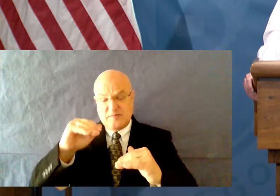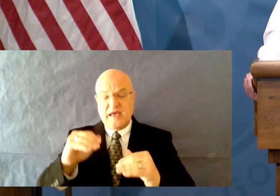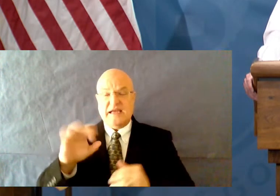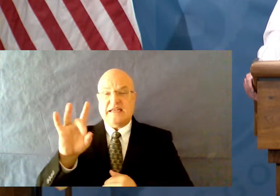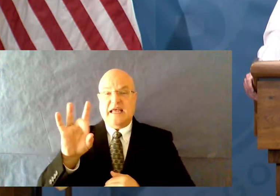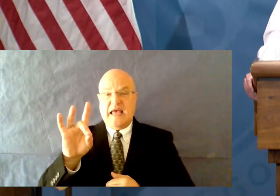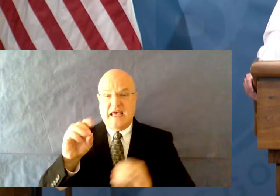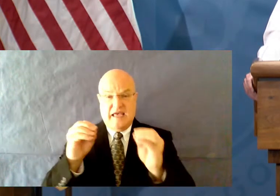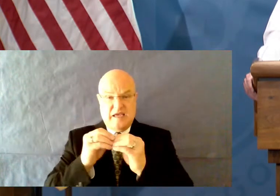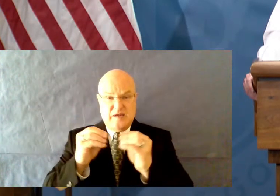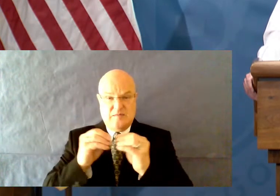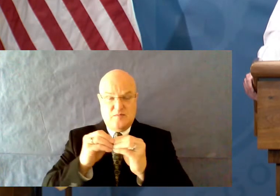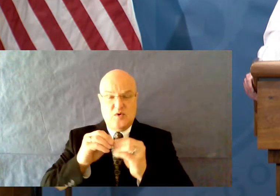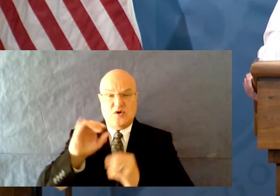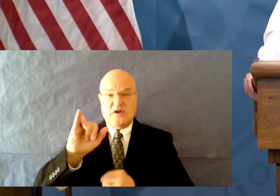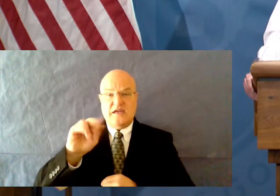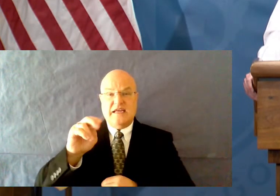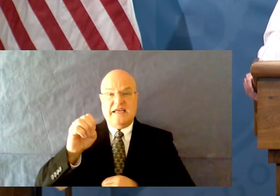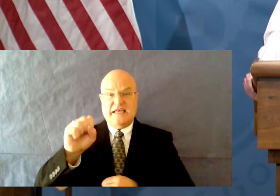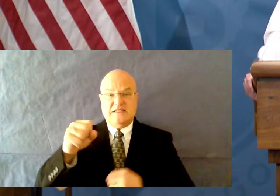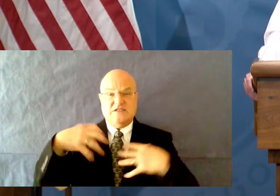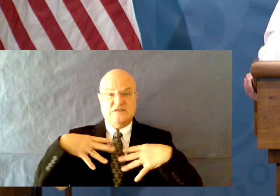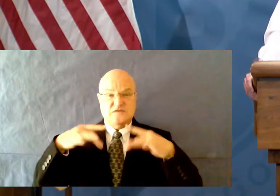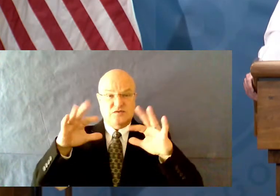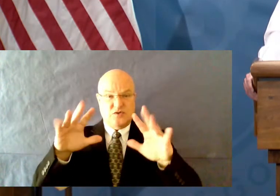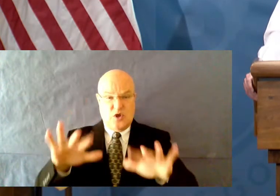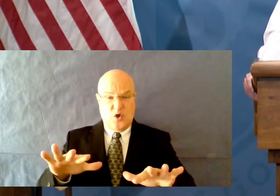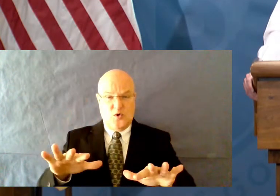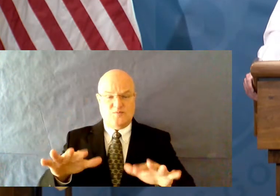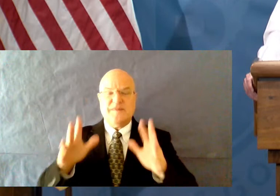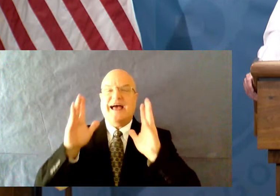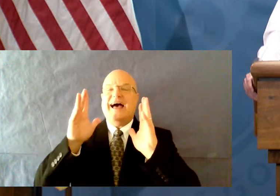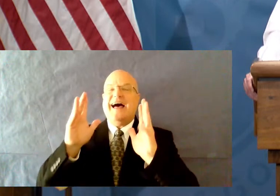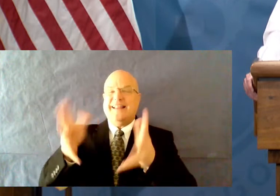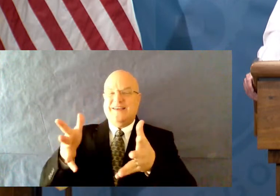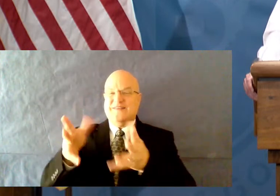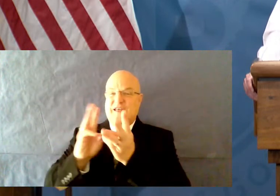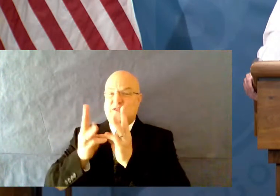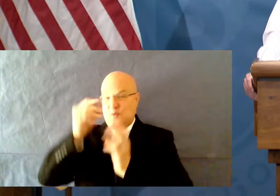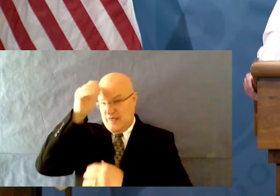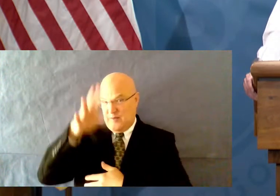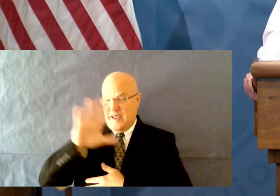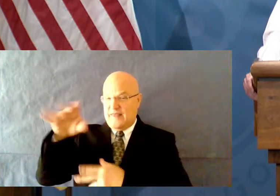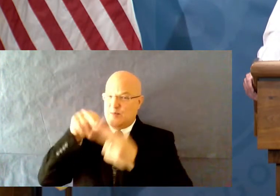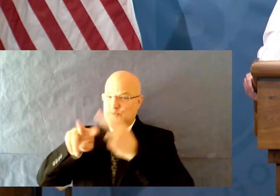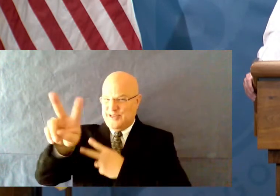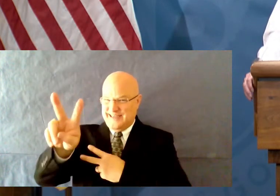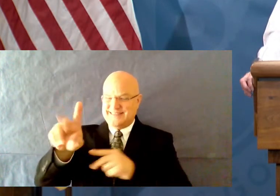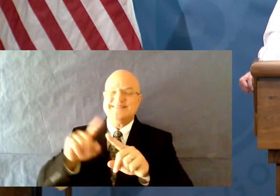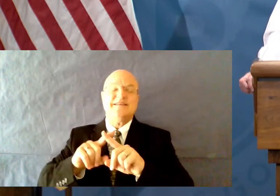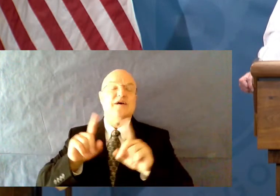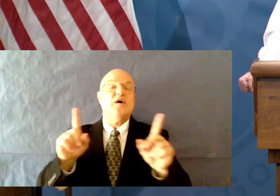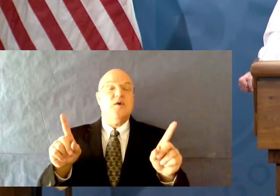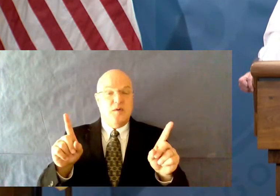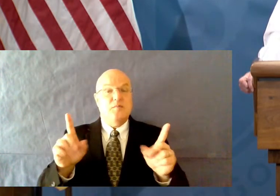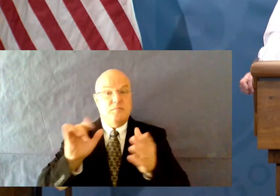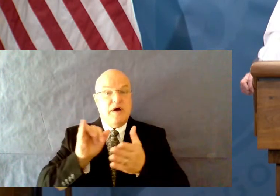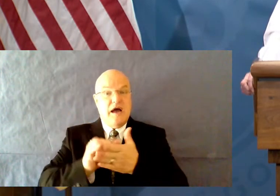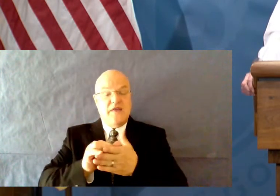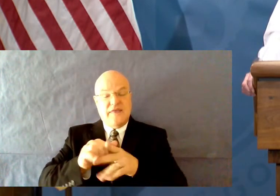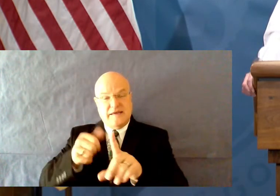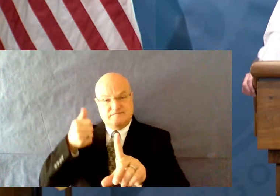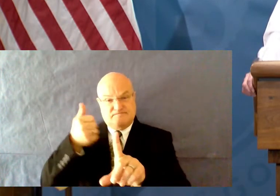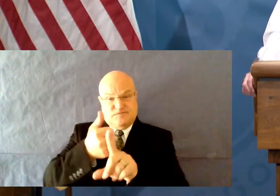snow. I'll leave that to the weathermen for their predictions, but that does influence how